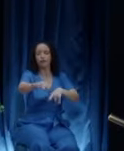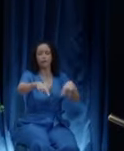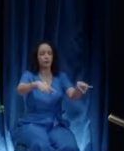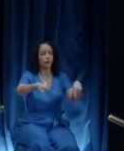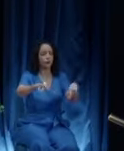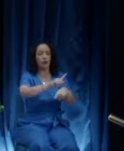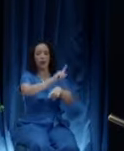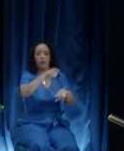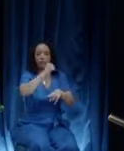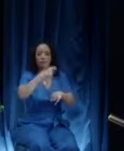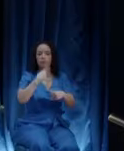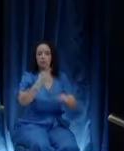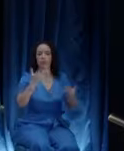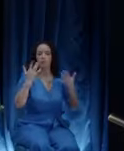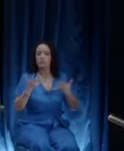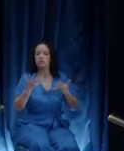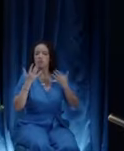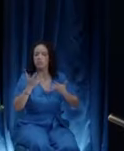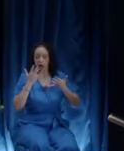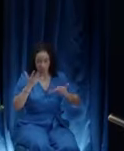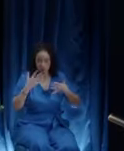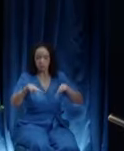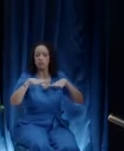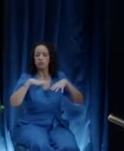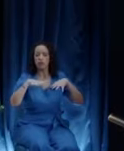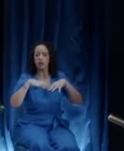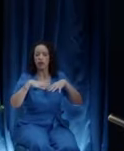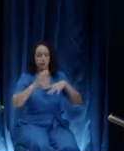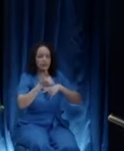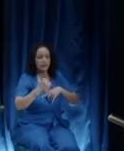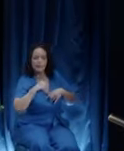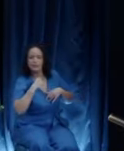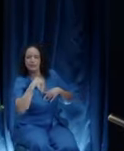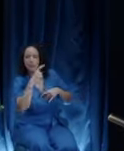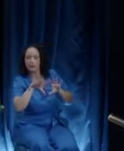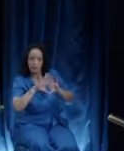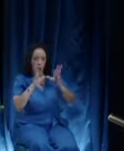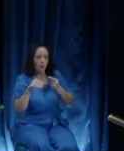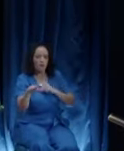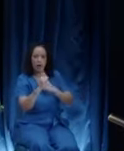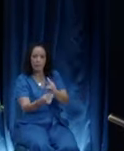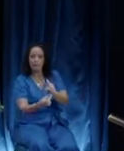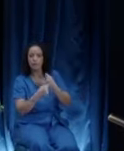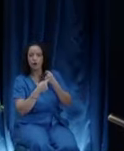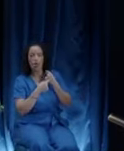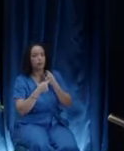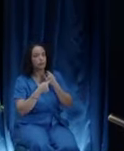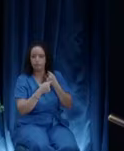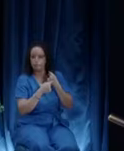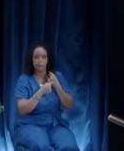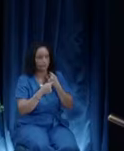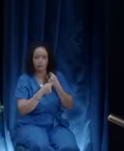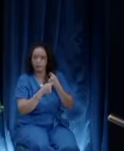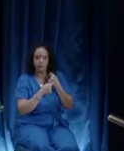right, we're going reformist, guys, you expect the whole family to follow them. That's not necessarily